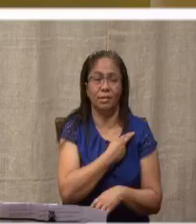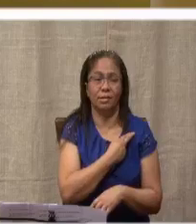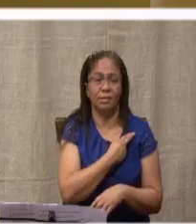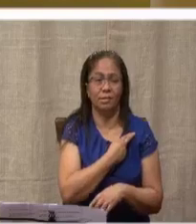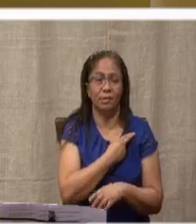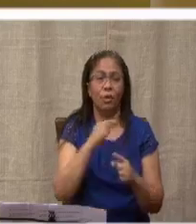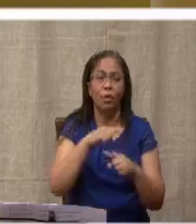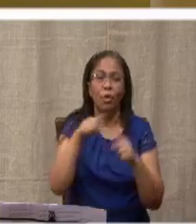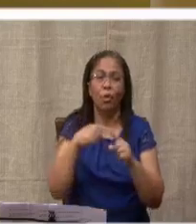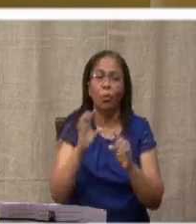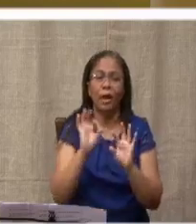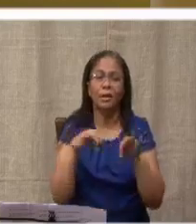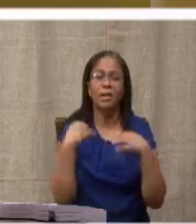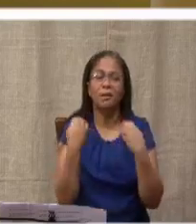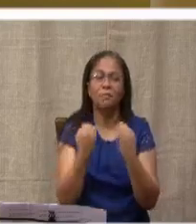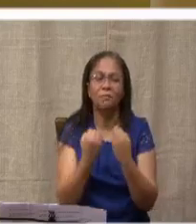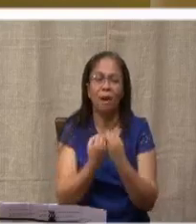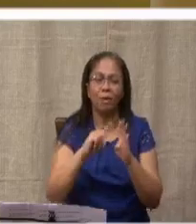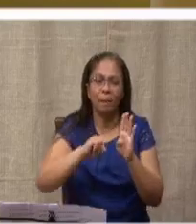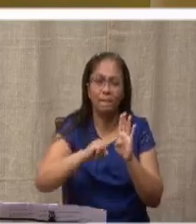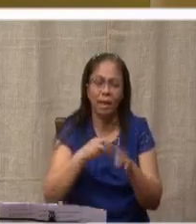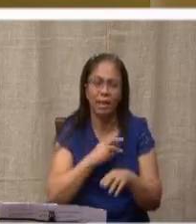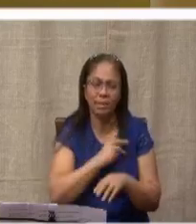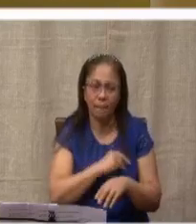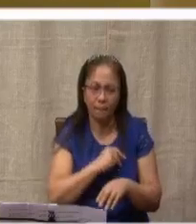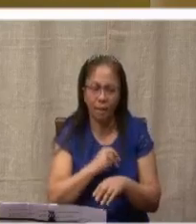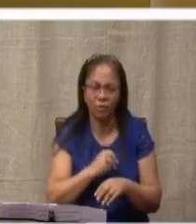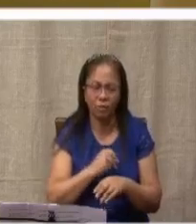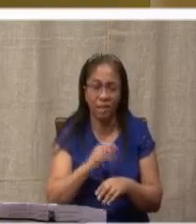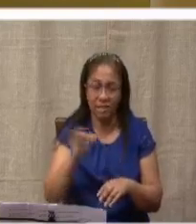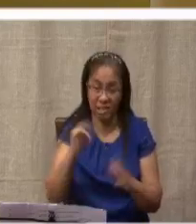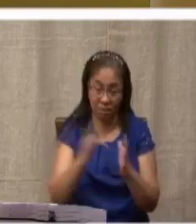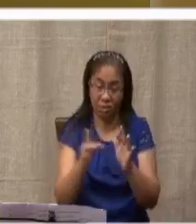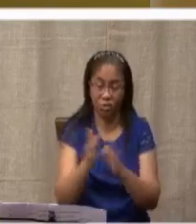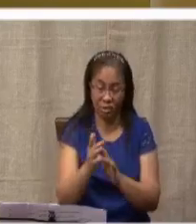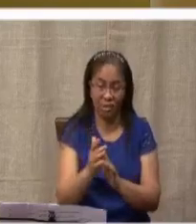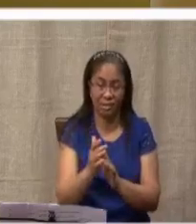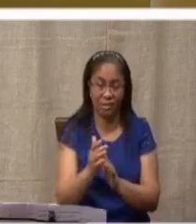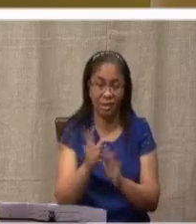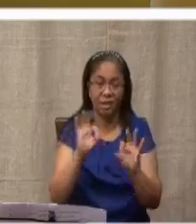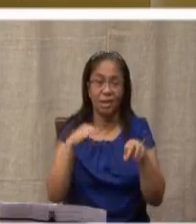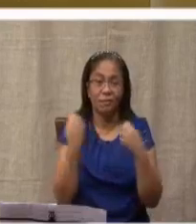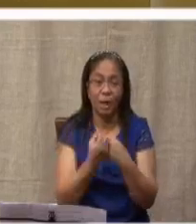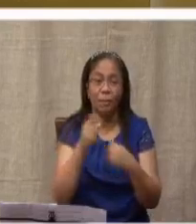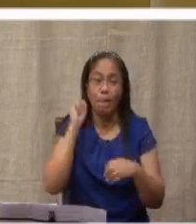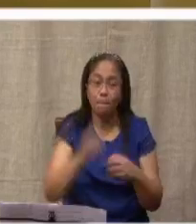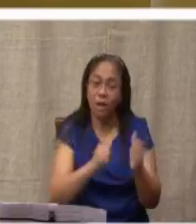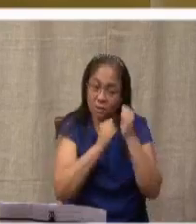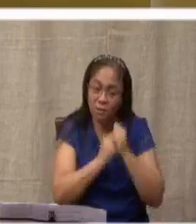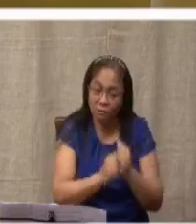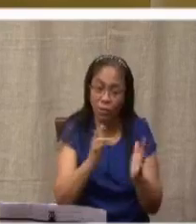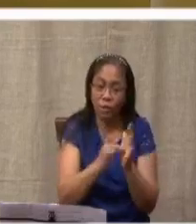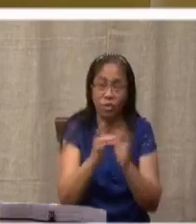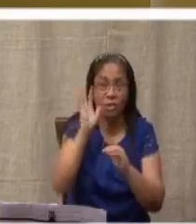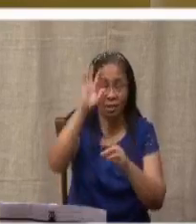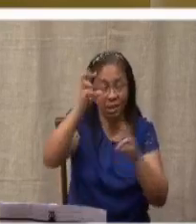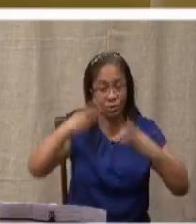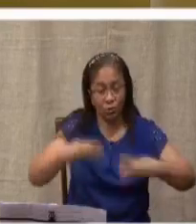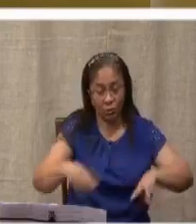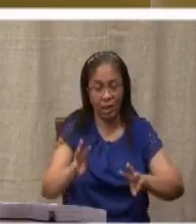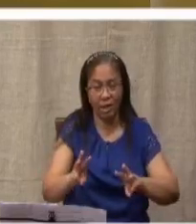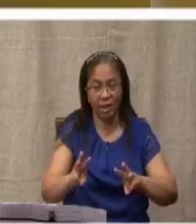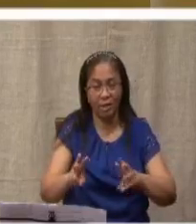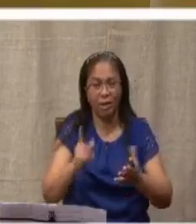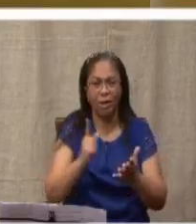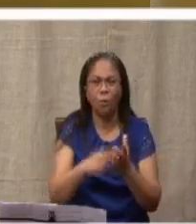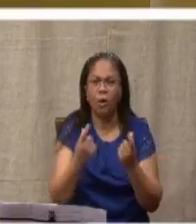when the family enters into mission as jesus enters into mission the family has to follow jesus and what he does is